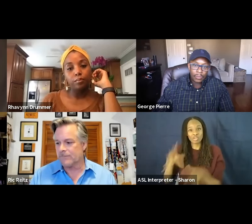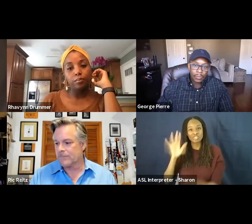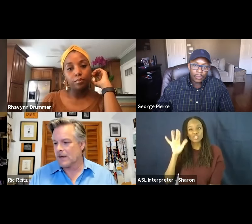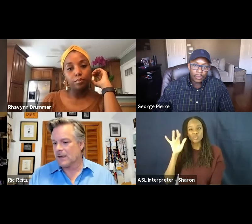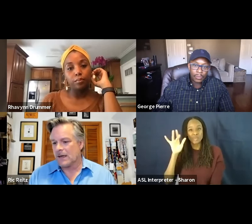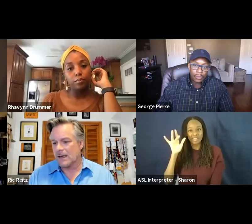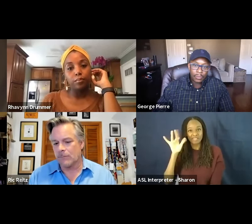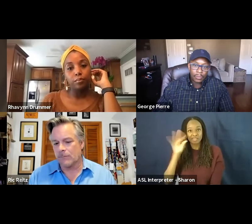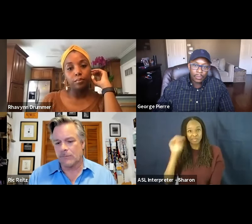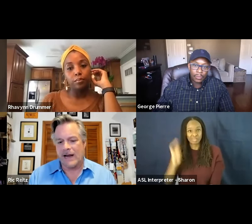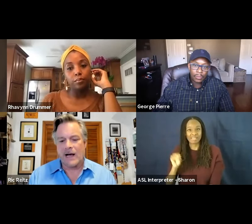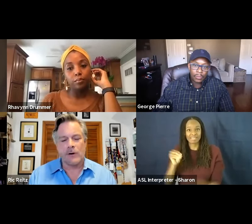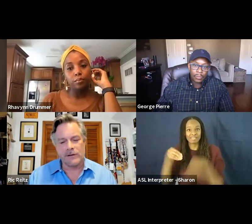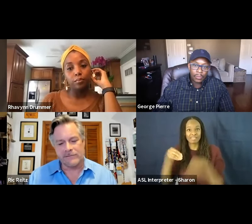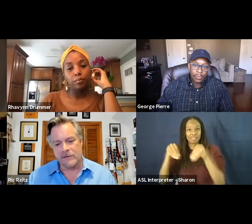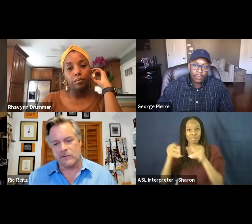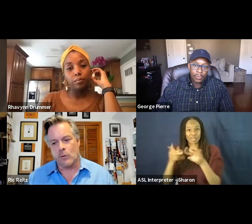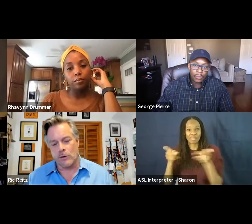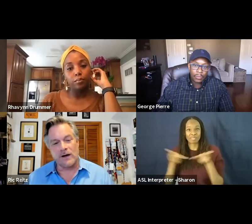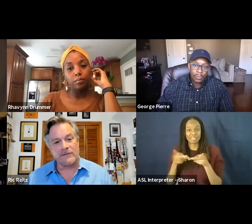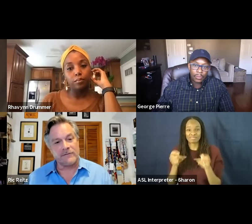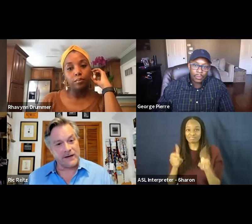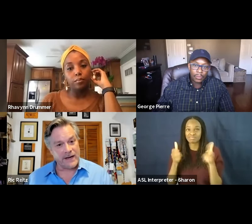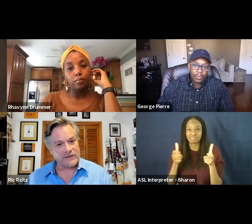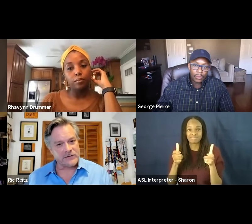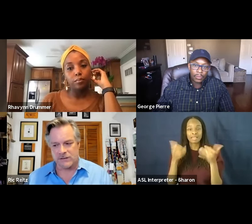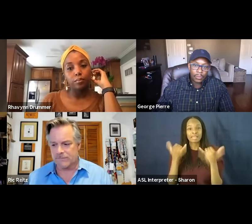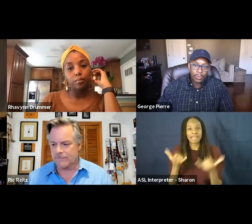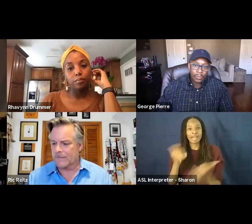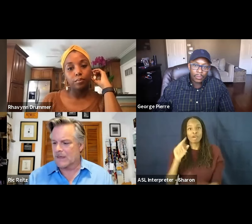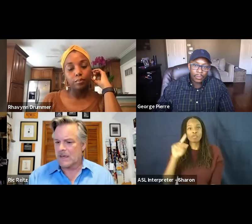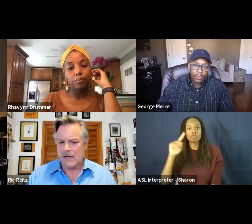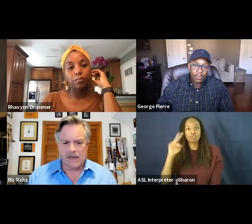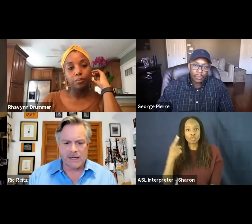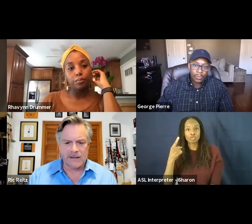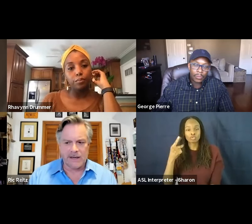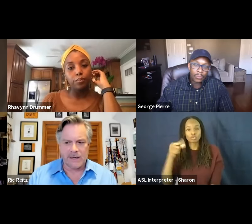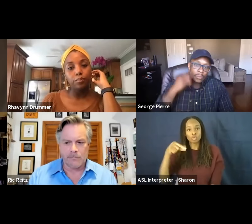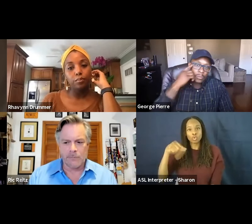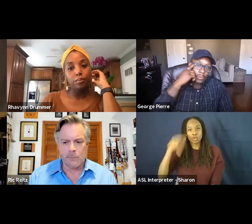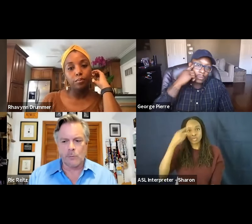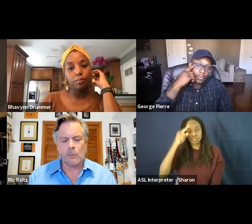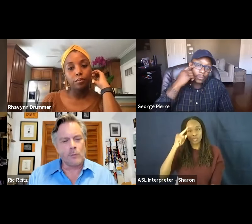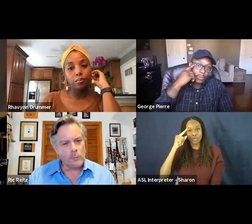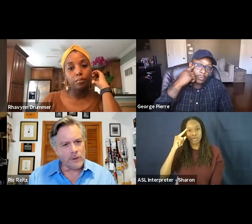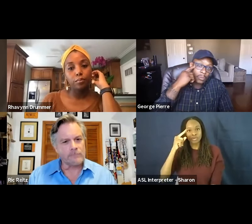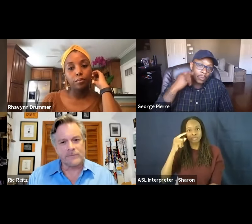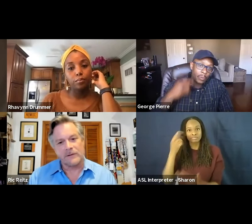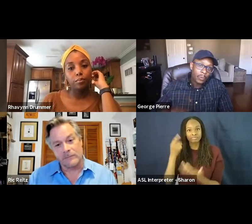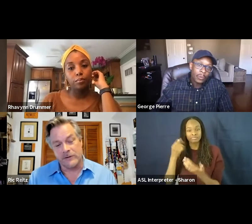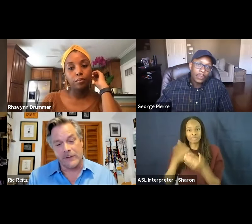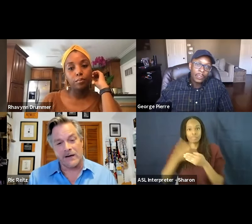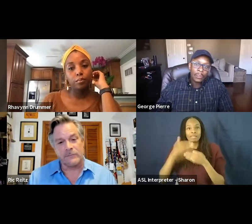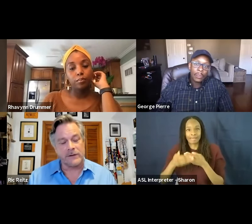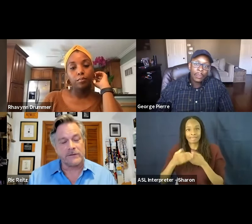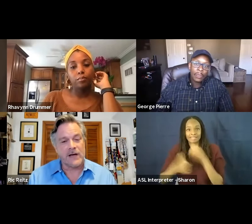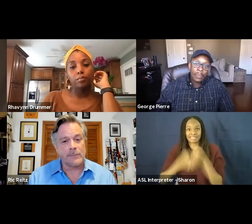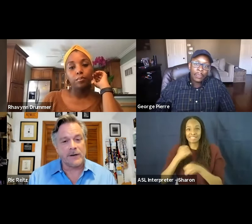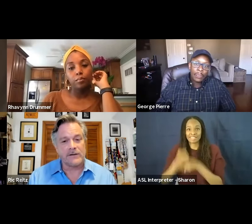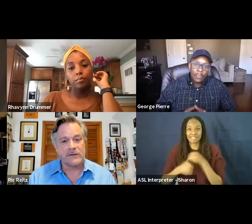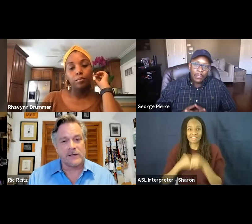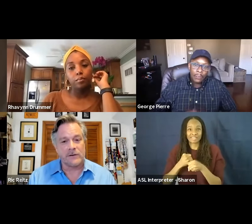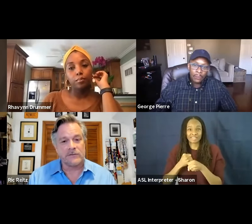quickly. Now we're in the first quarter of the next year. And we're, to be honest with